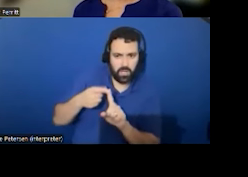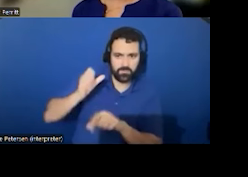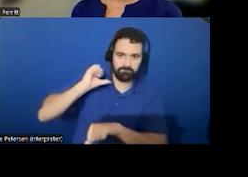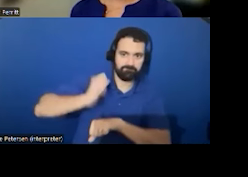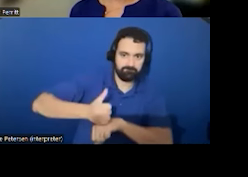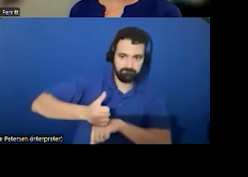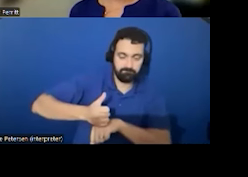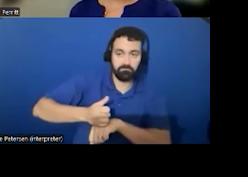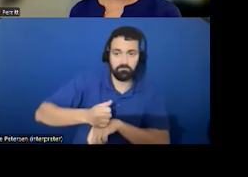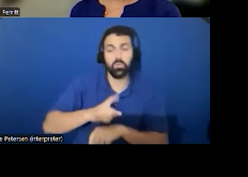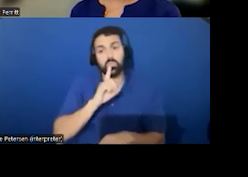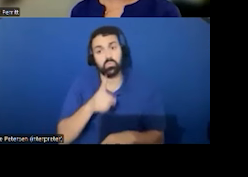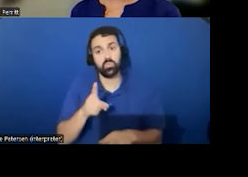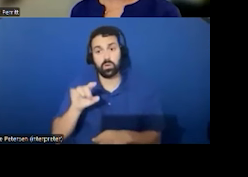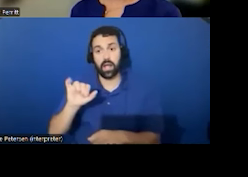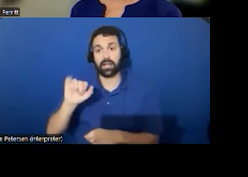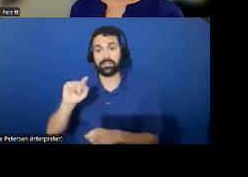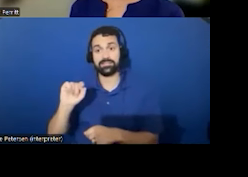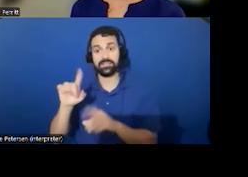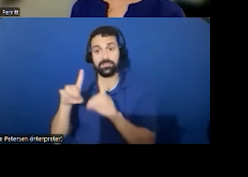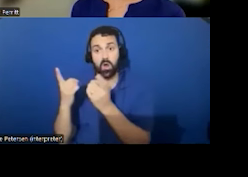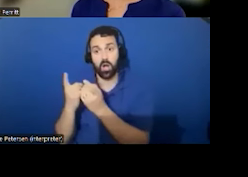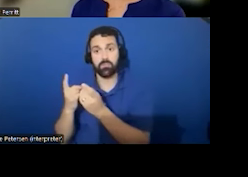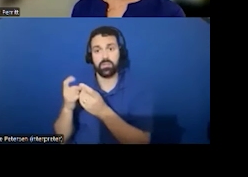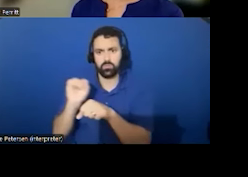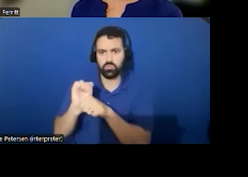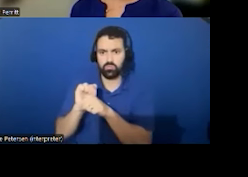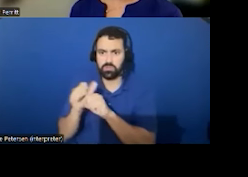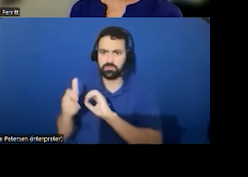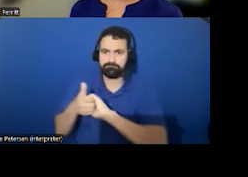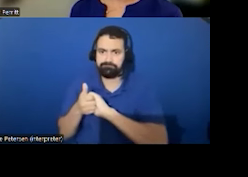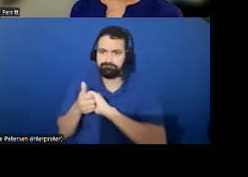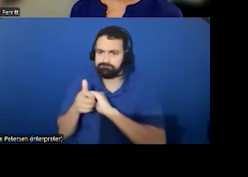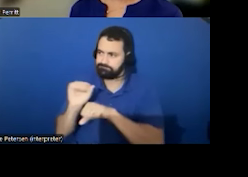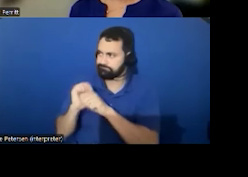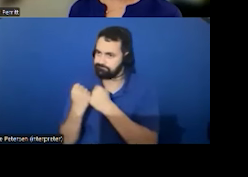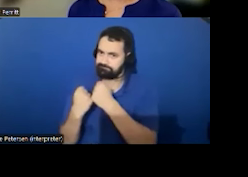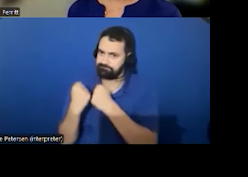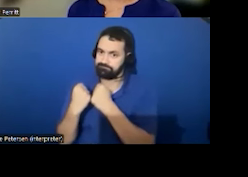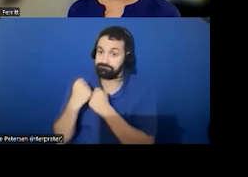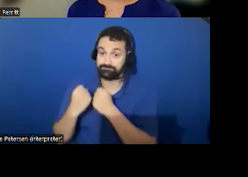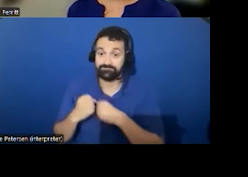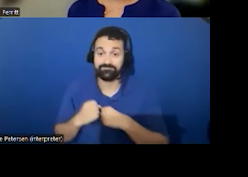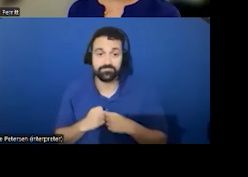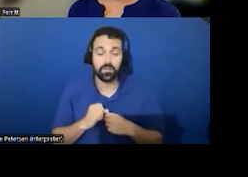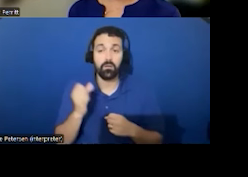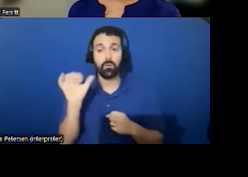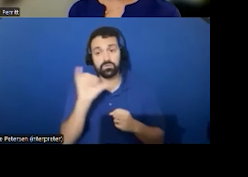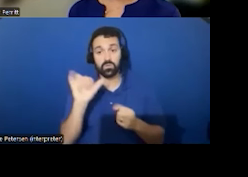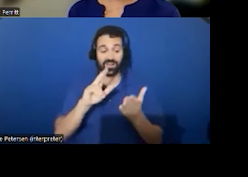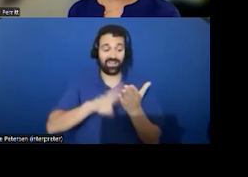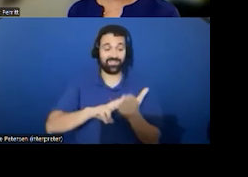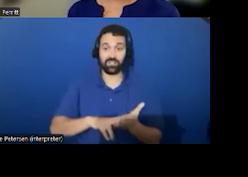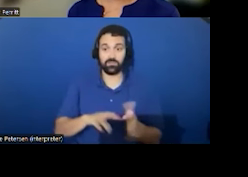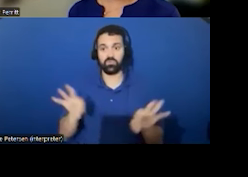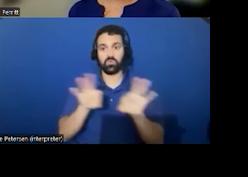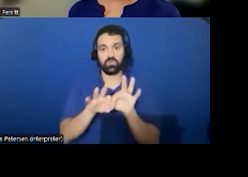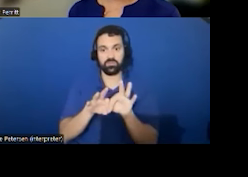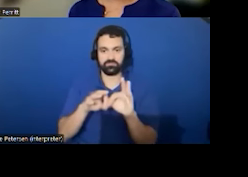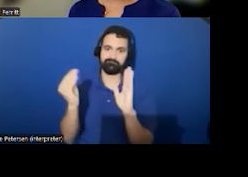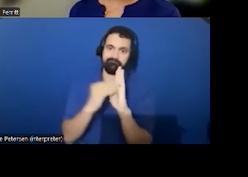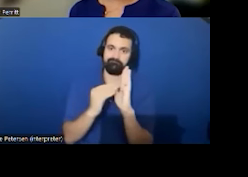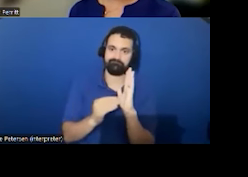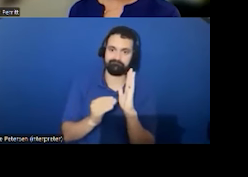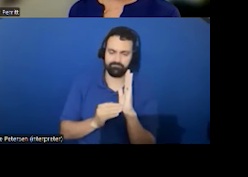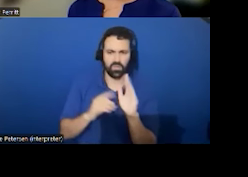with your IT department on all of this. The contract would need to be updated to reflect the expectations for those